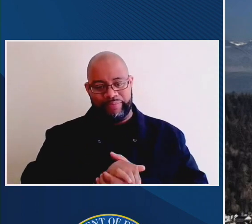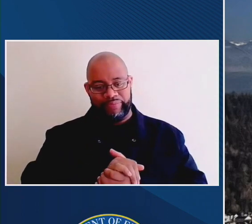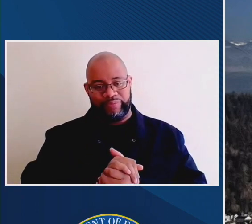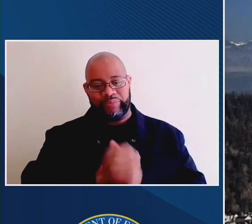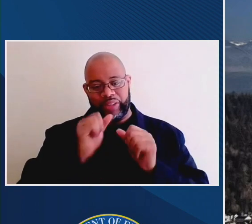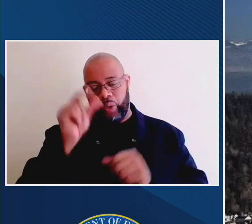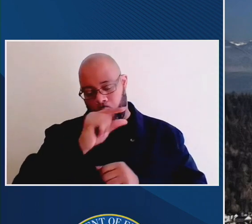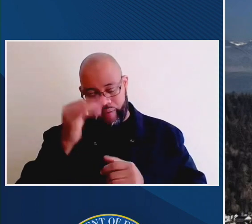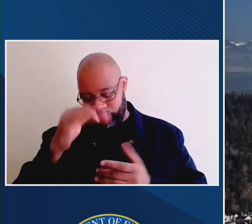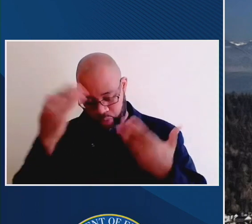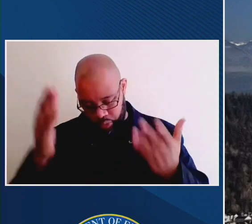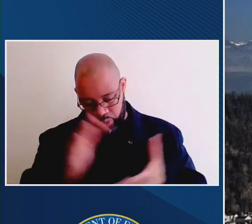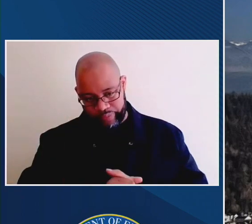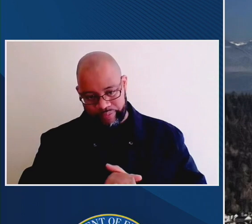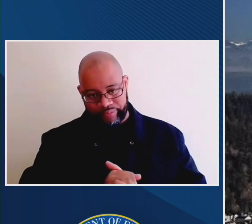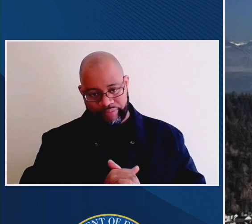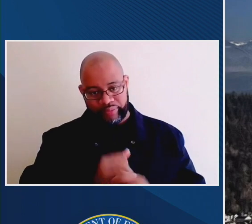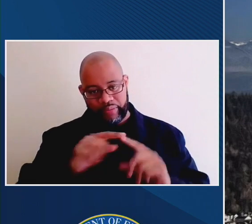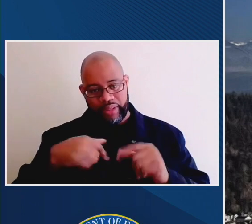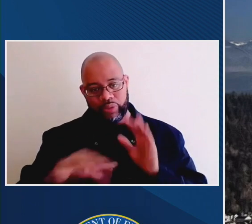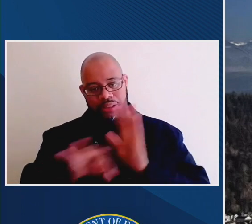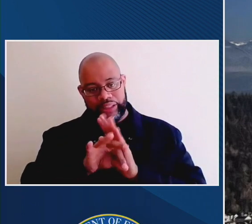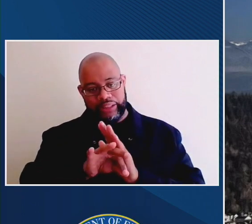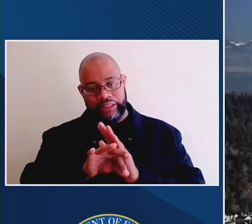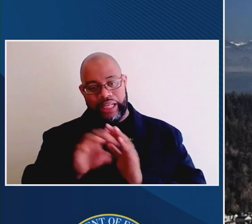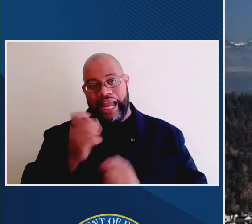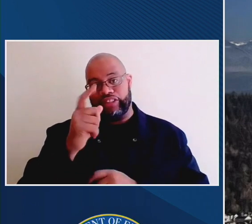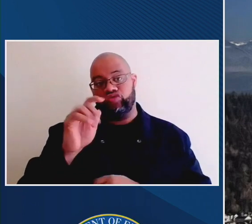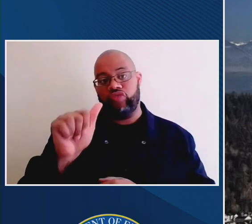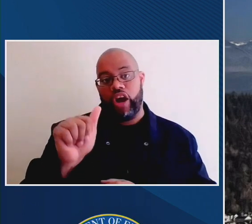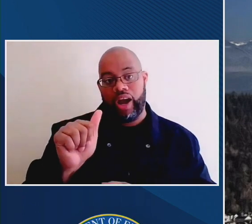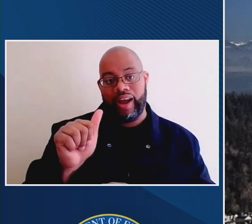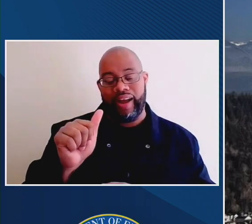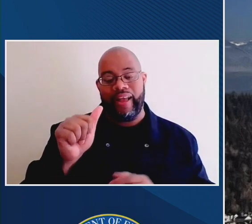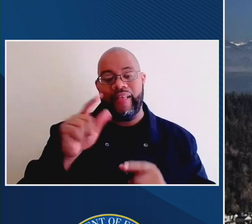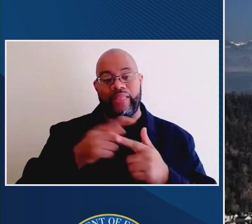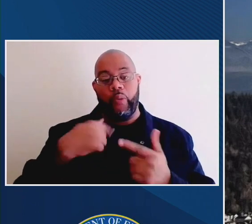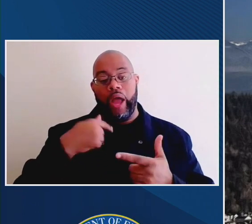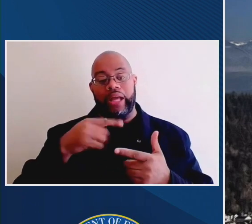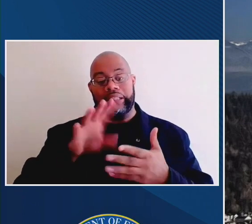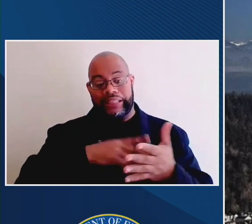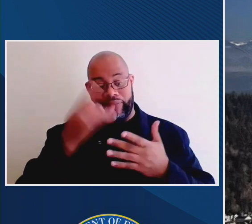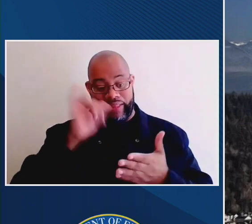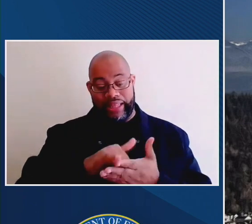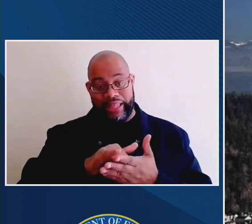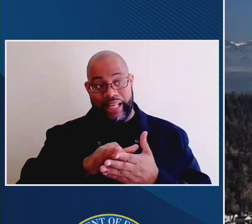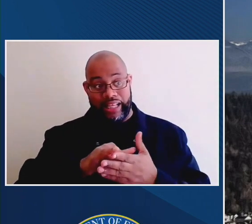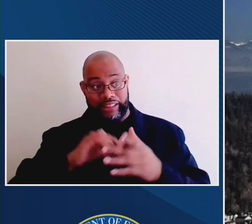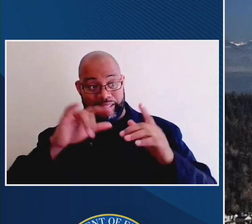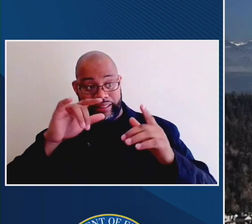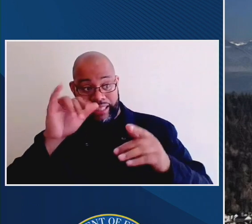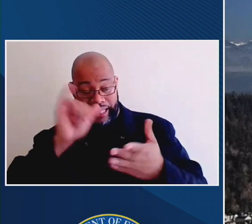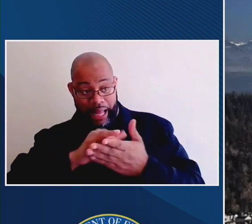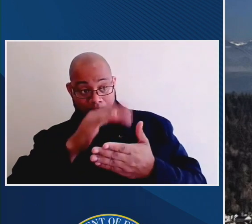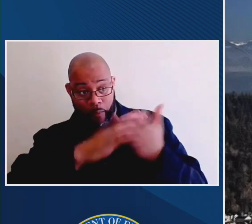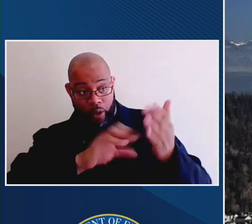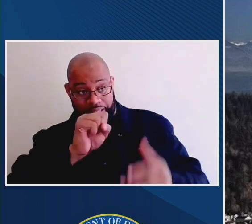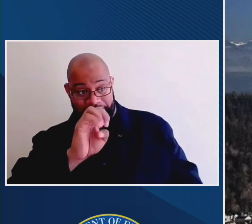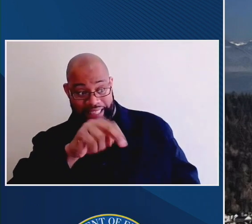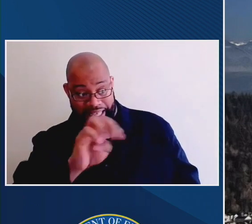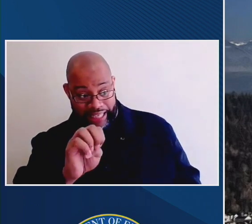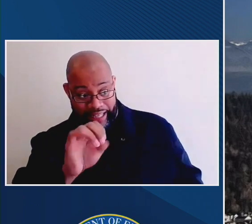if you don't know it. But I was selected to be an extra, and then when I was scheduled for the scene I was shooting in, it turned out